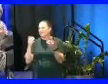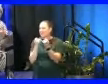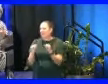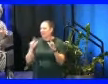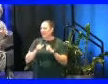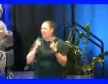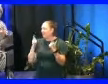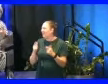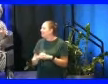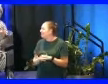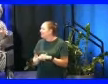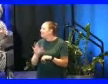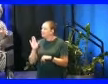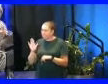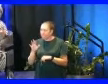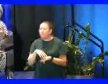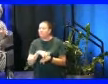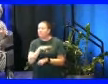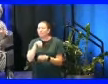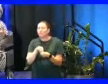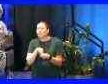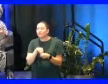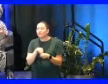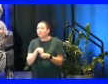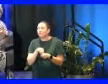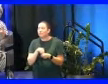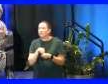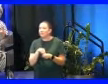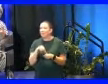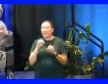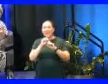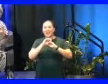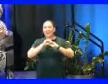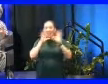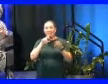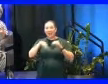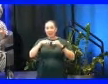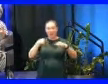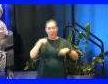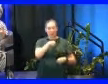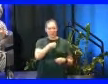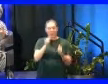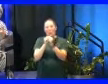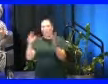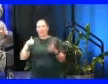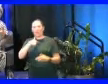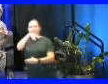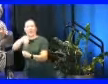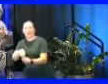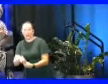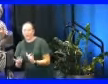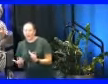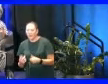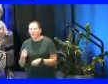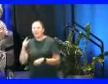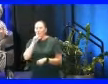movement. Part of that is nothing about us without us. And I know you've hopefully heard of